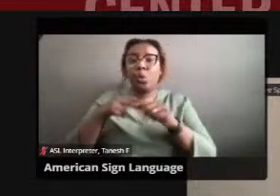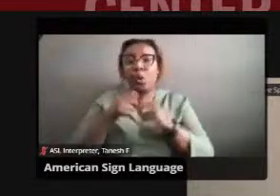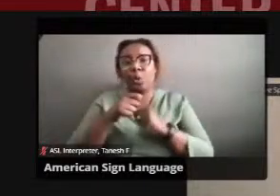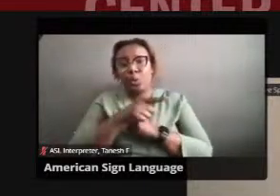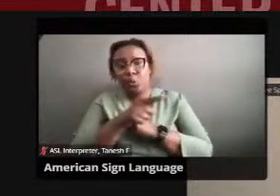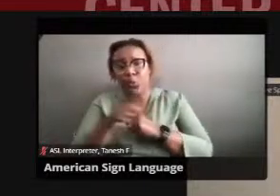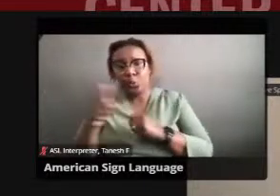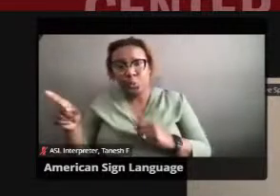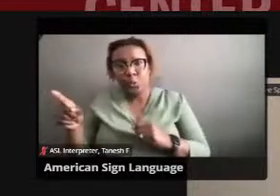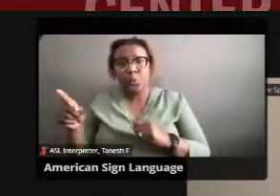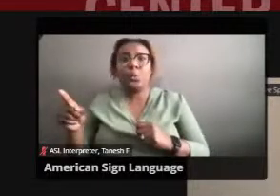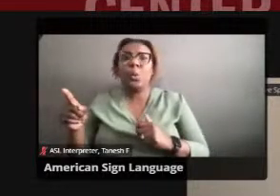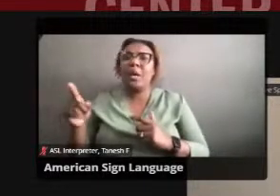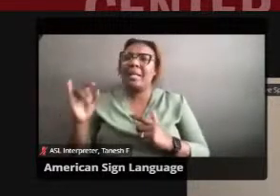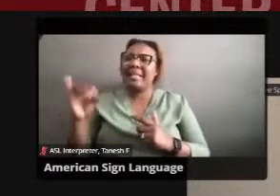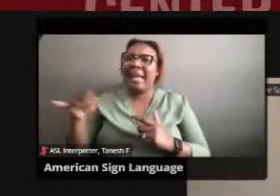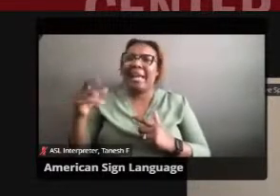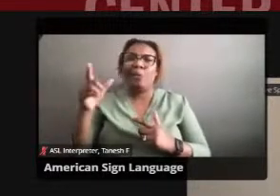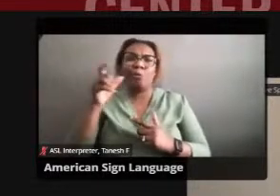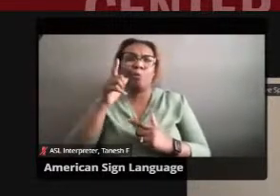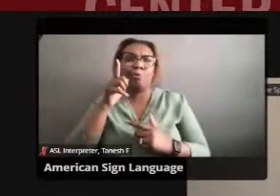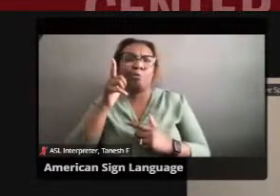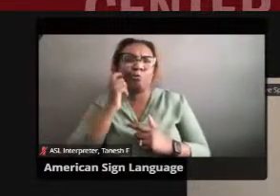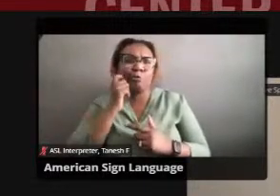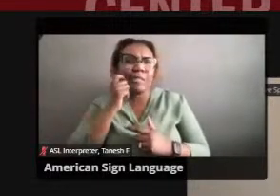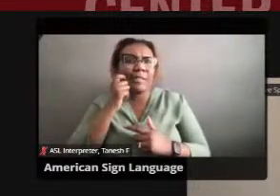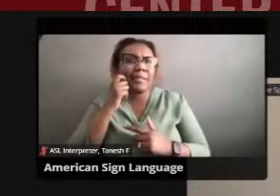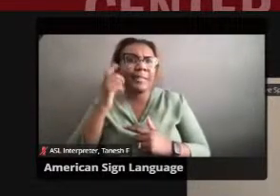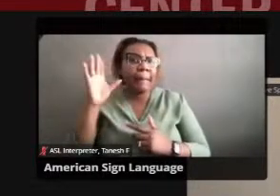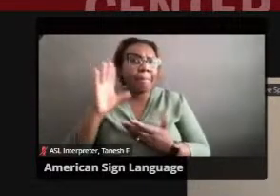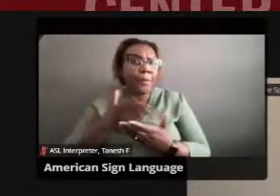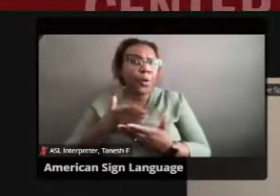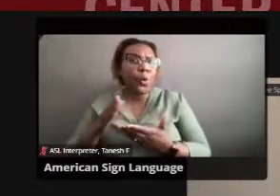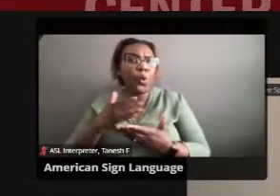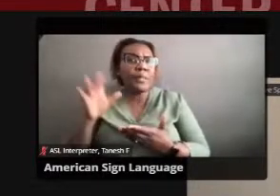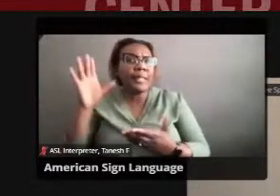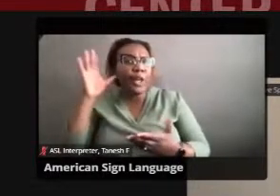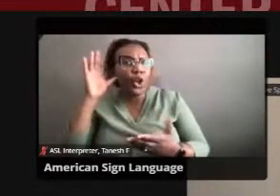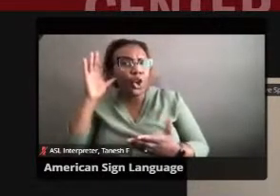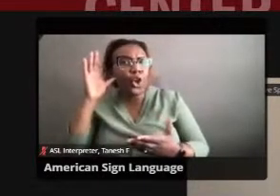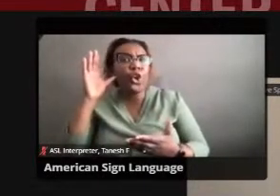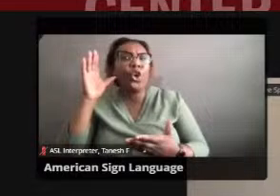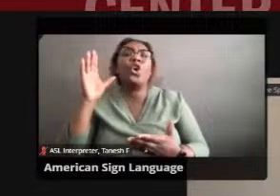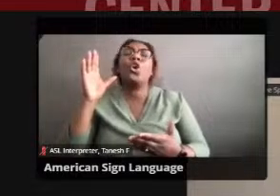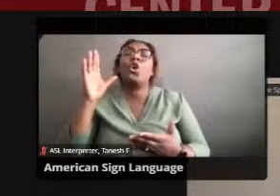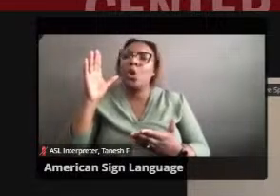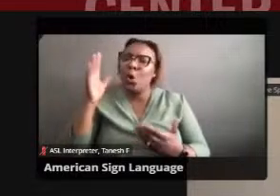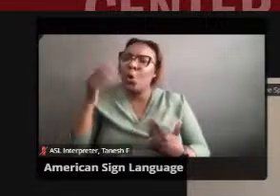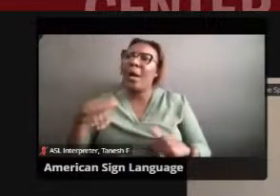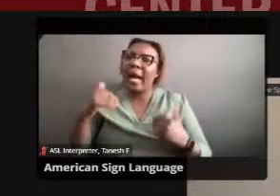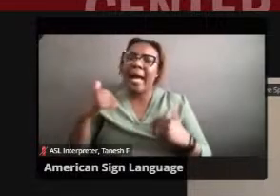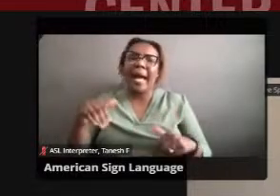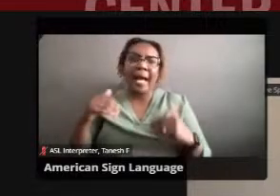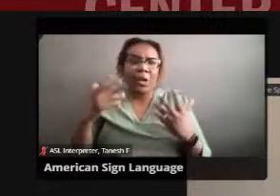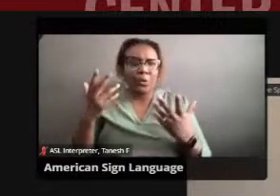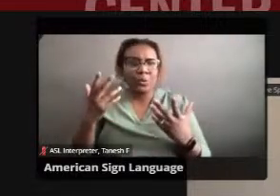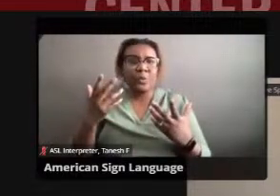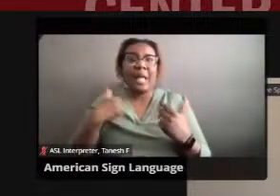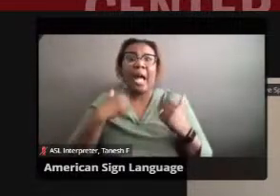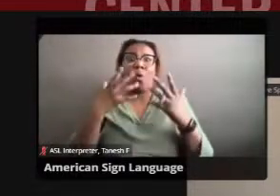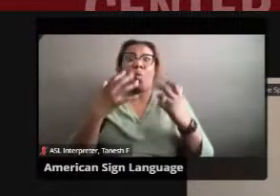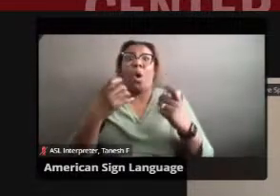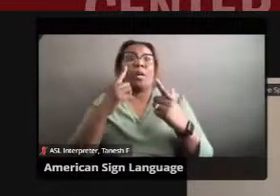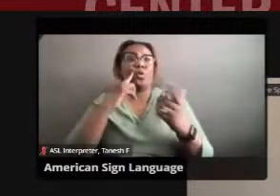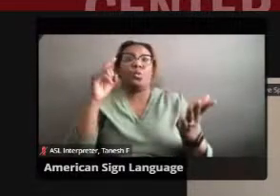by the music I've heard and the words that I've heard, and want to give a shout out to the one that I think is the best congresswoman